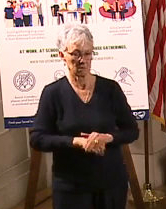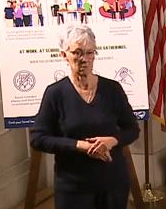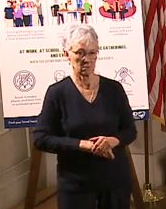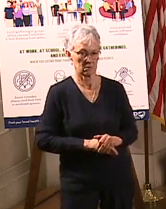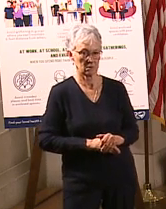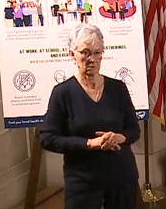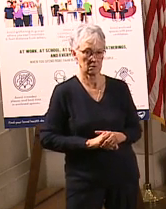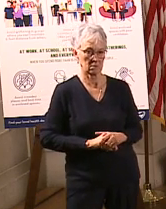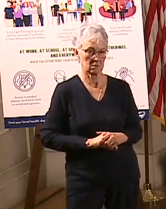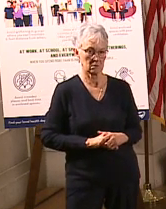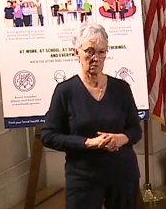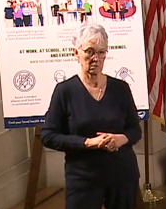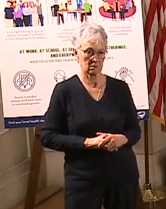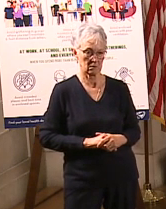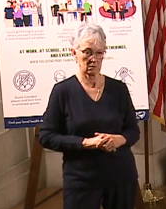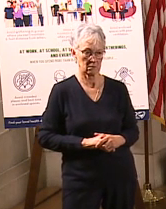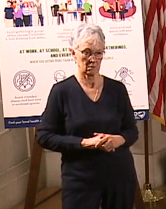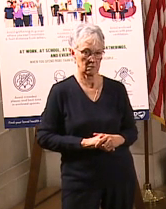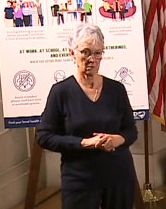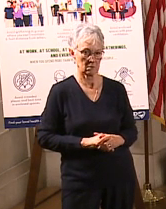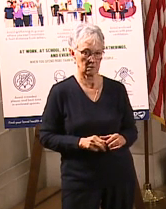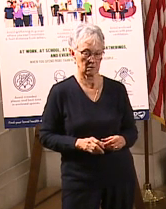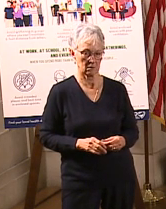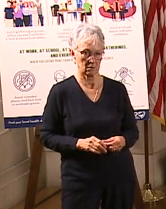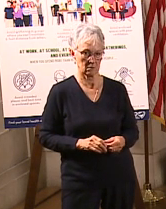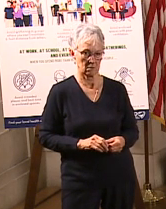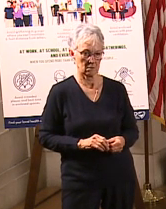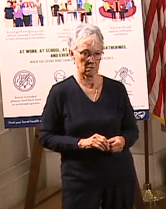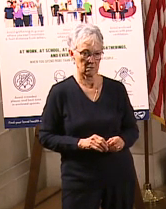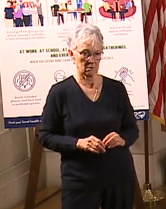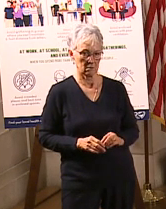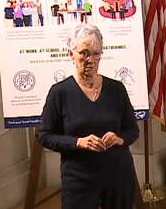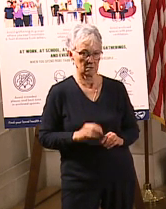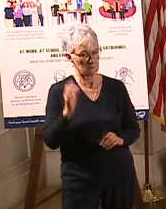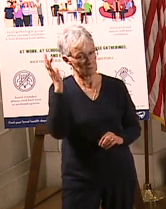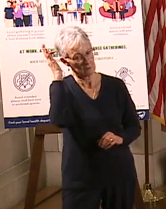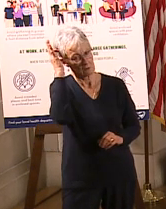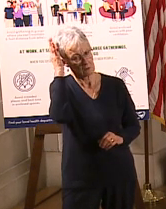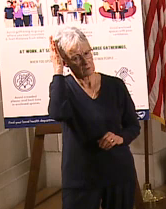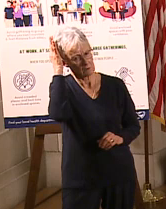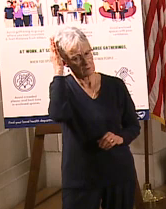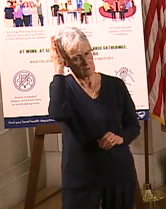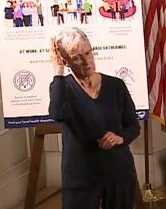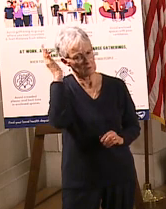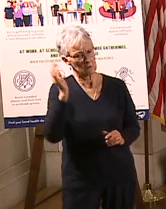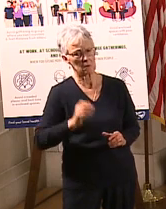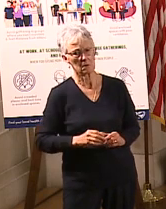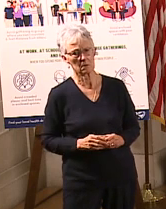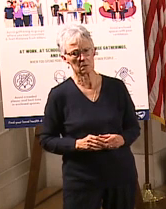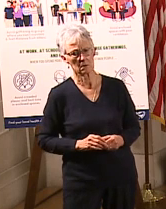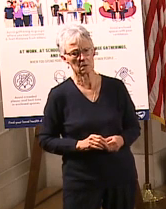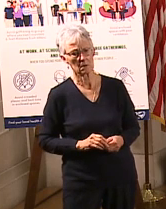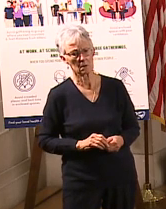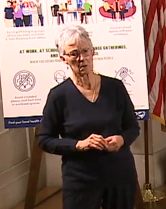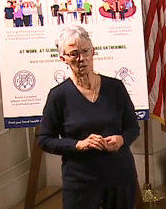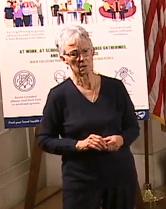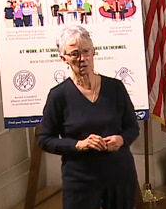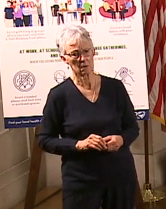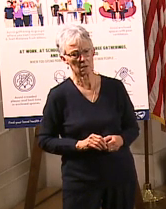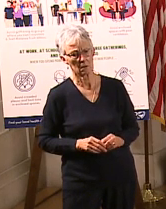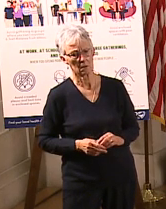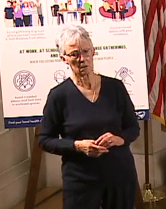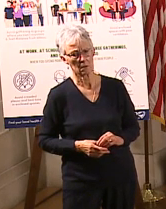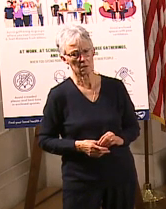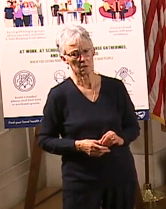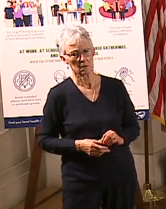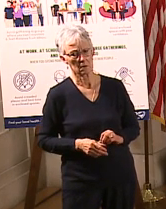I saw that Florence County and Scottsbluff, you know, you had investigations there. Where are you seeing some of the more, I guess, maybe some of